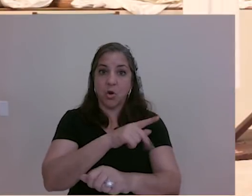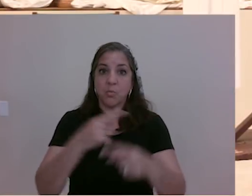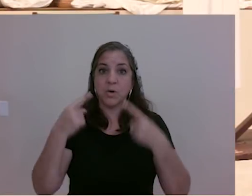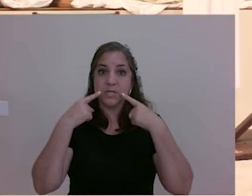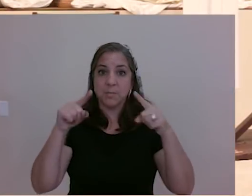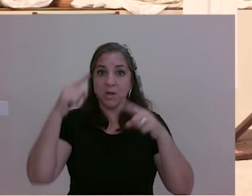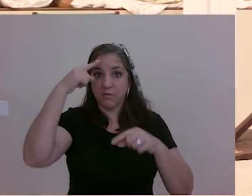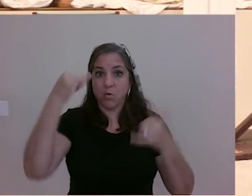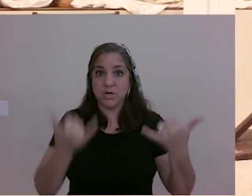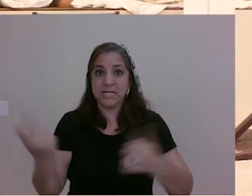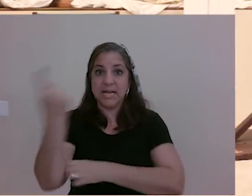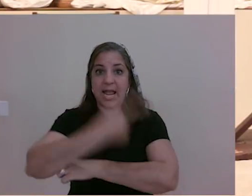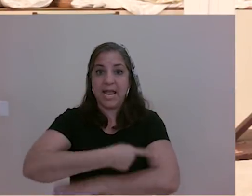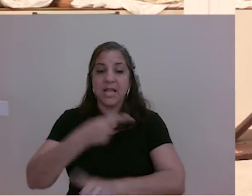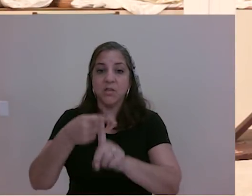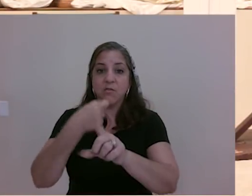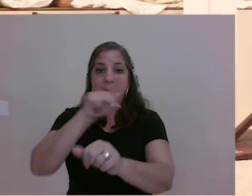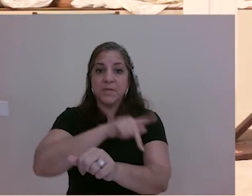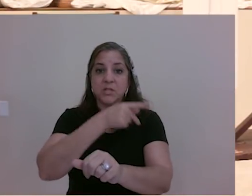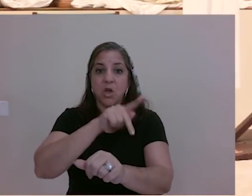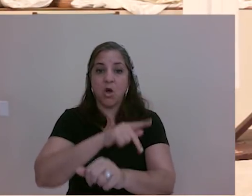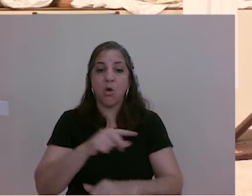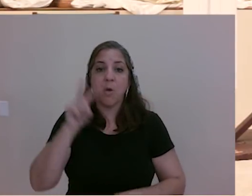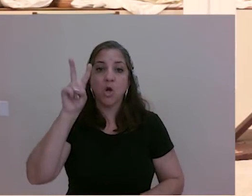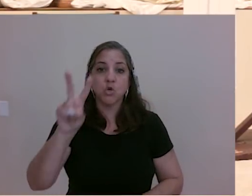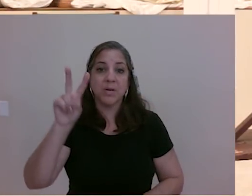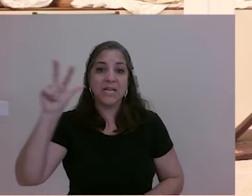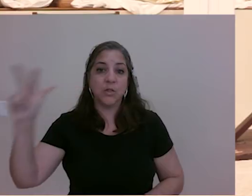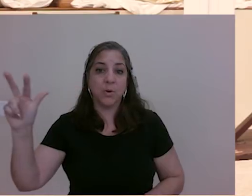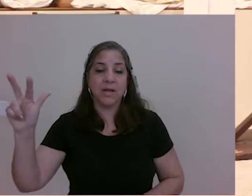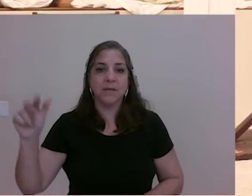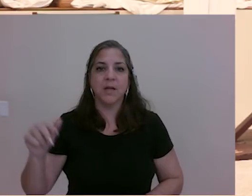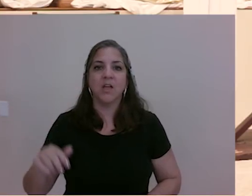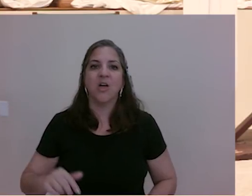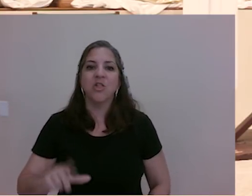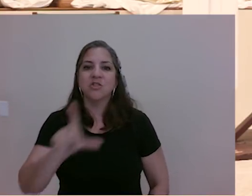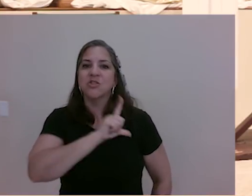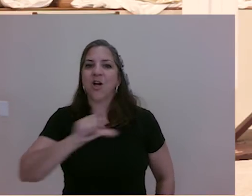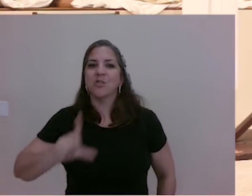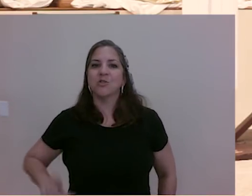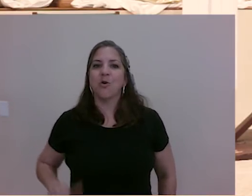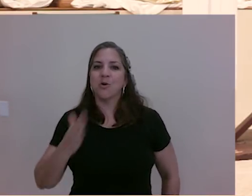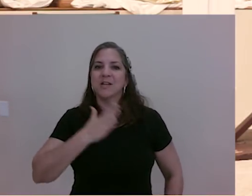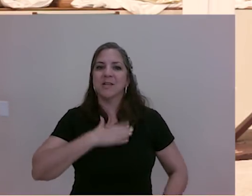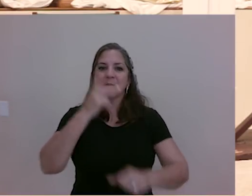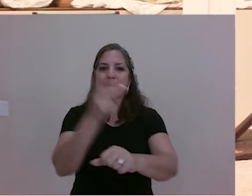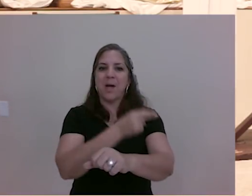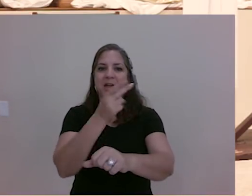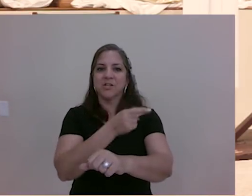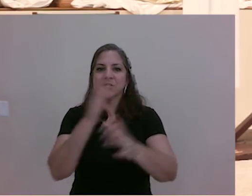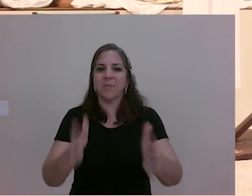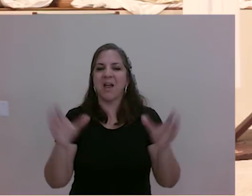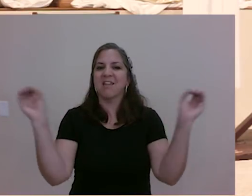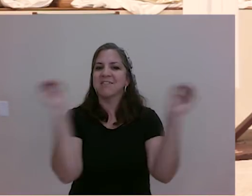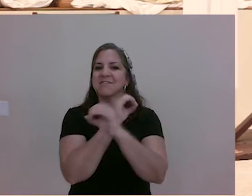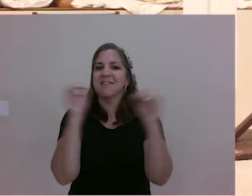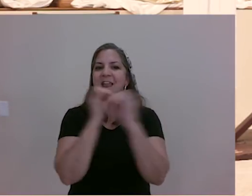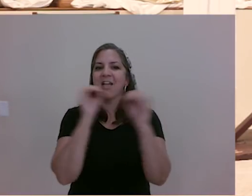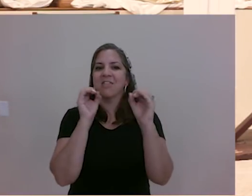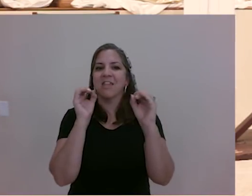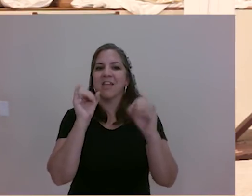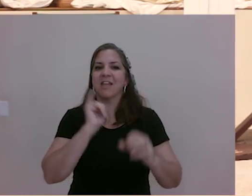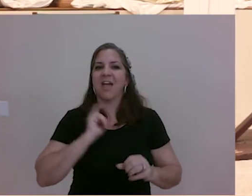The response appointed for today is taken from Psalm 23. The refrain is, "The Lord is